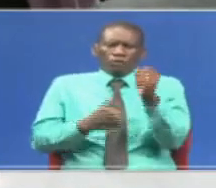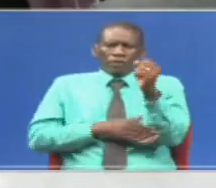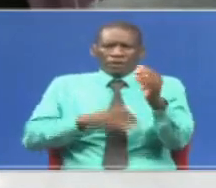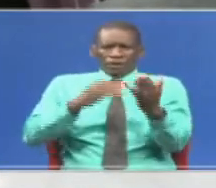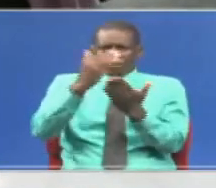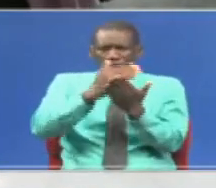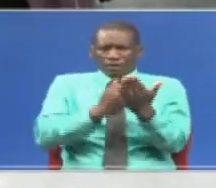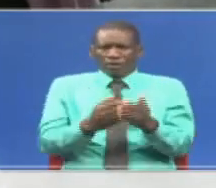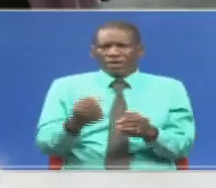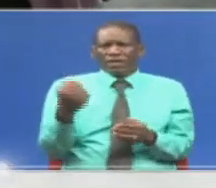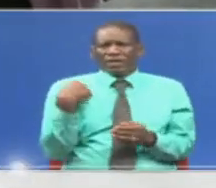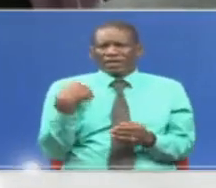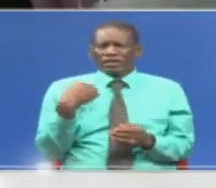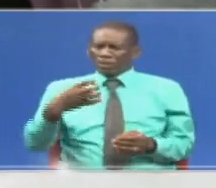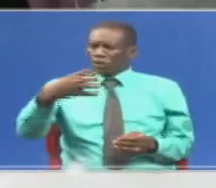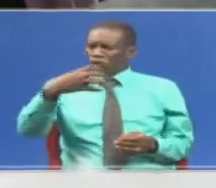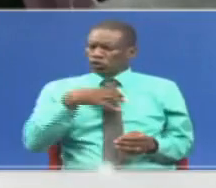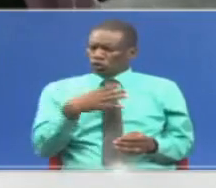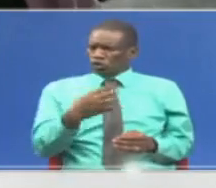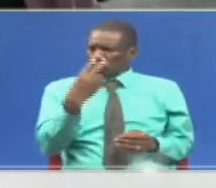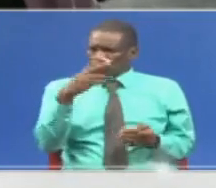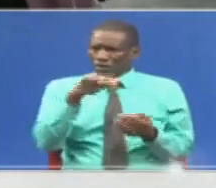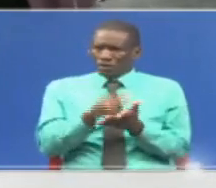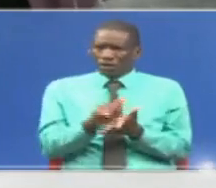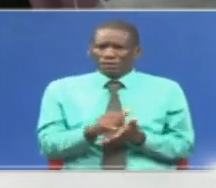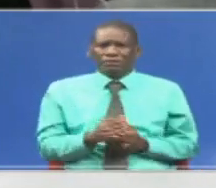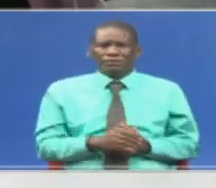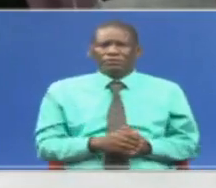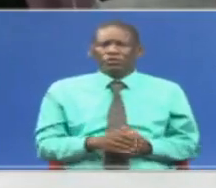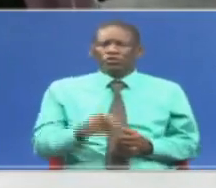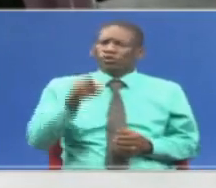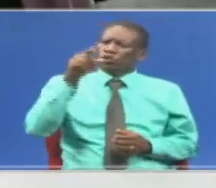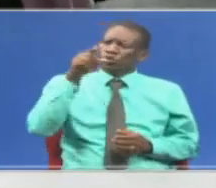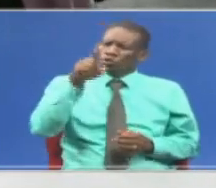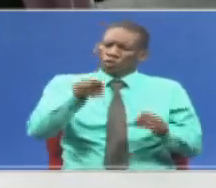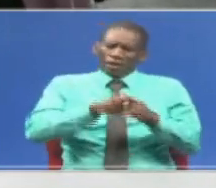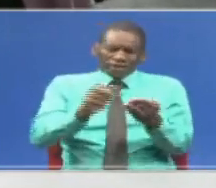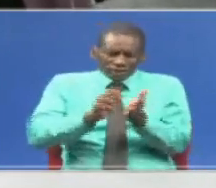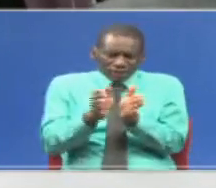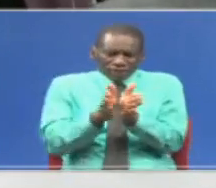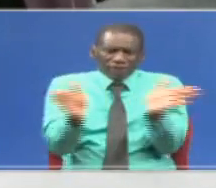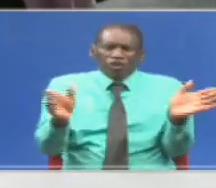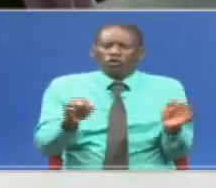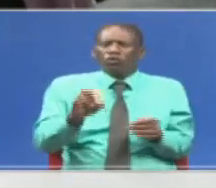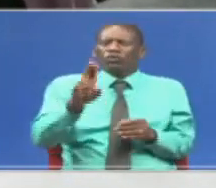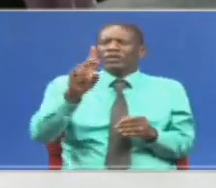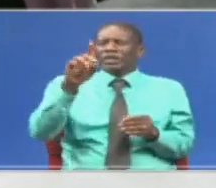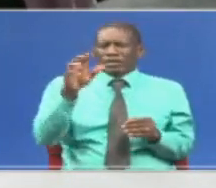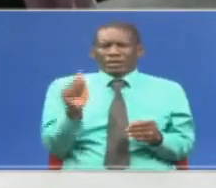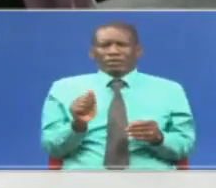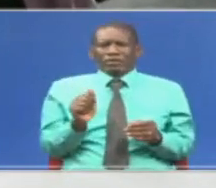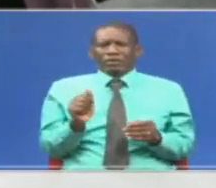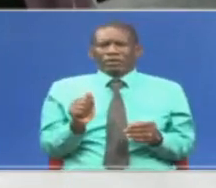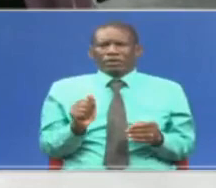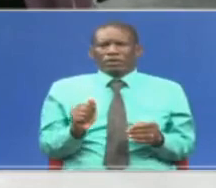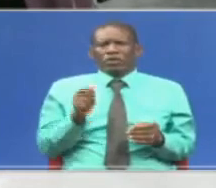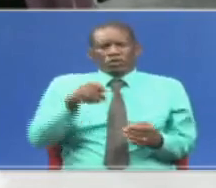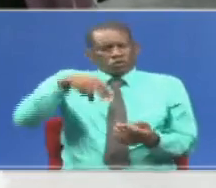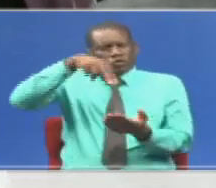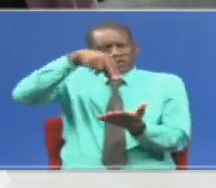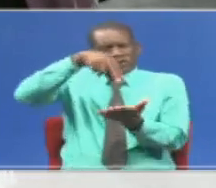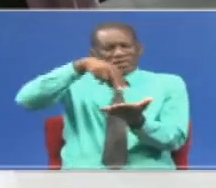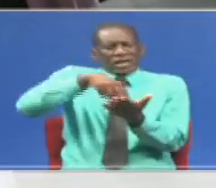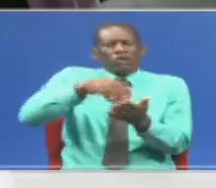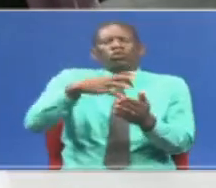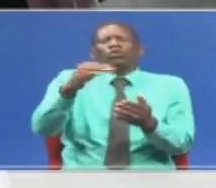Jana mimi nimeshurutishwa sana kuona kwamba wewe kama katibu mkuu wa chama cha UDA unasimama katika TV